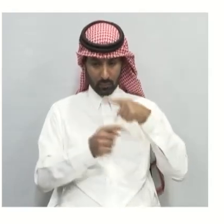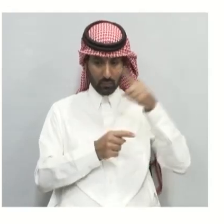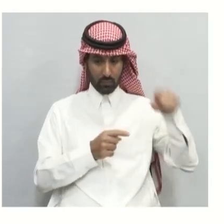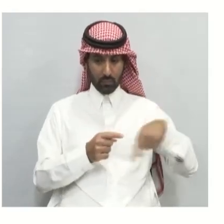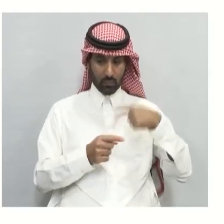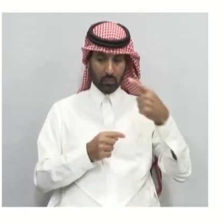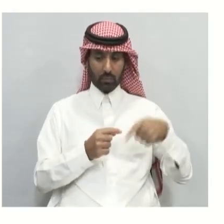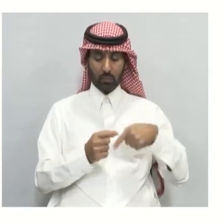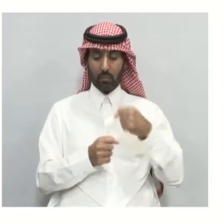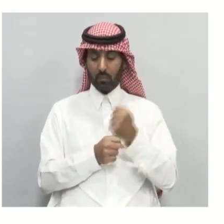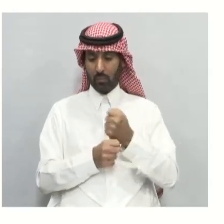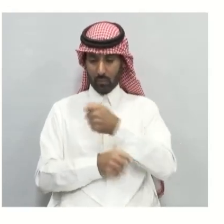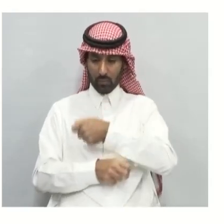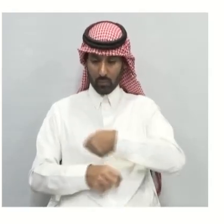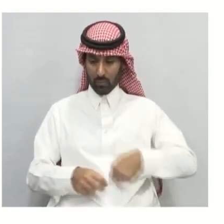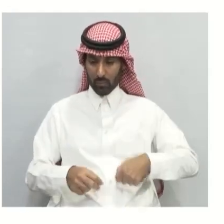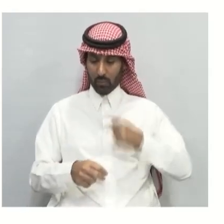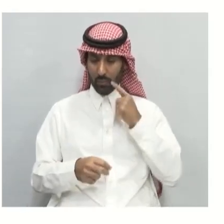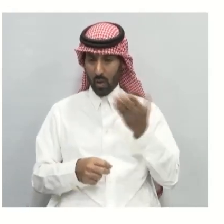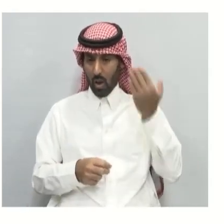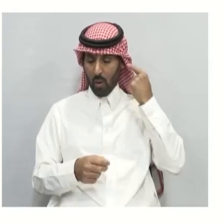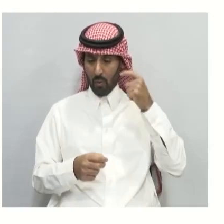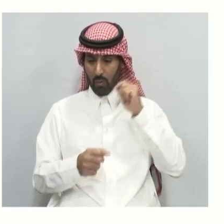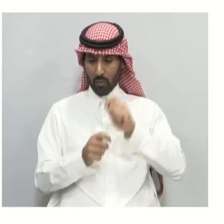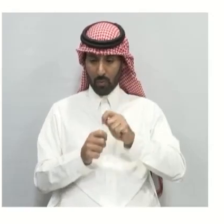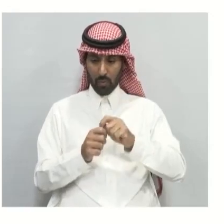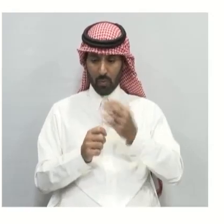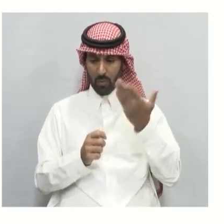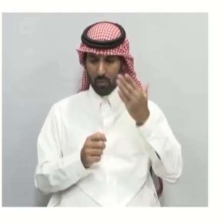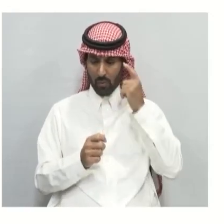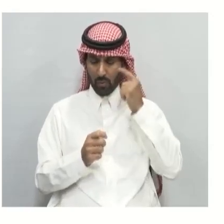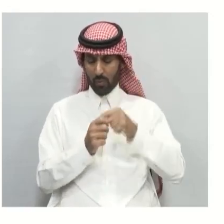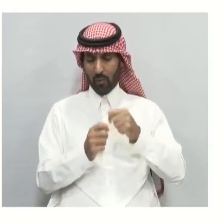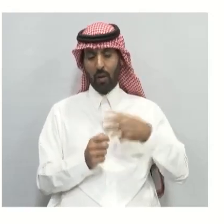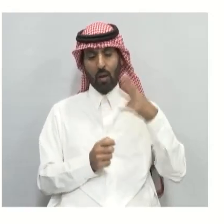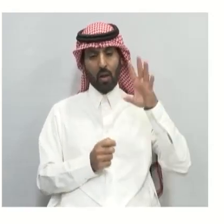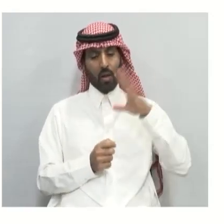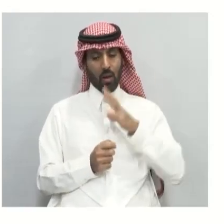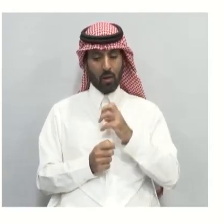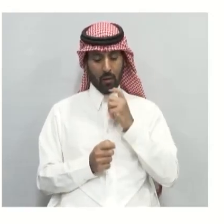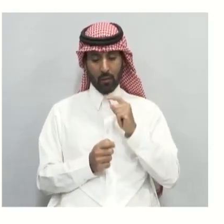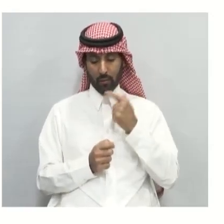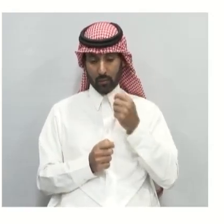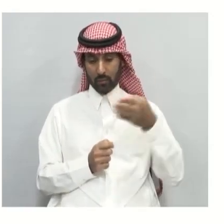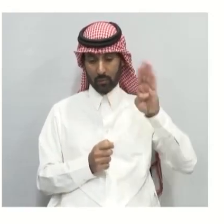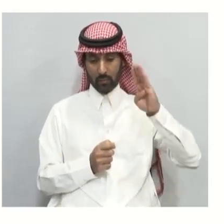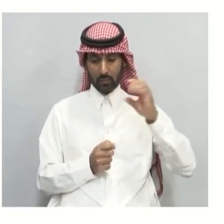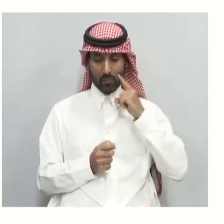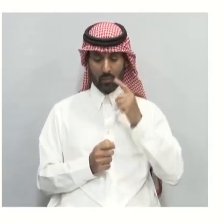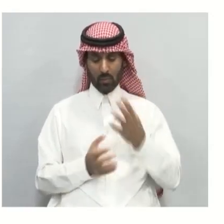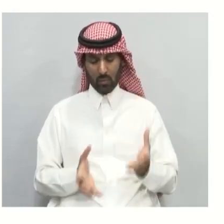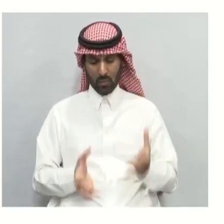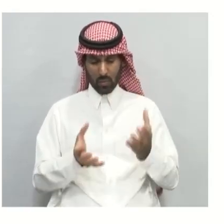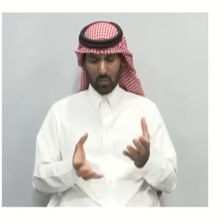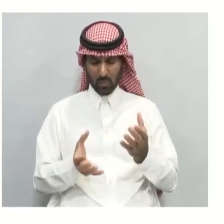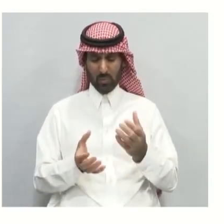the Sumerians hadn't invented the wheel in 5000 BCE, they couldn't have moved heavy